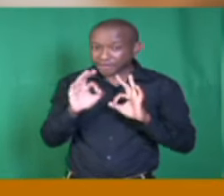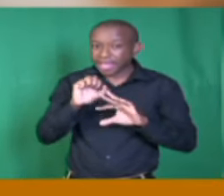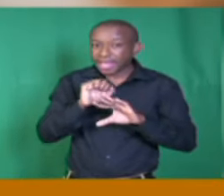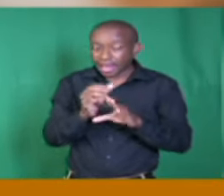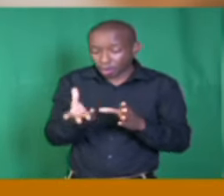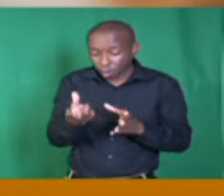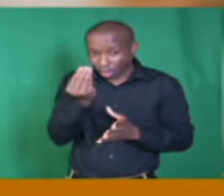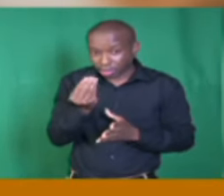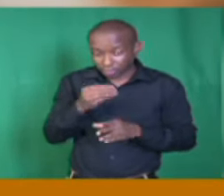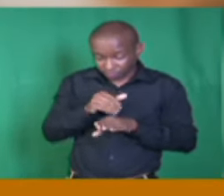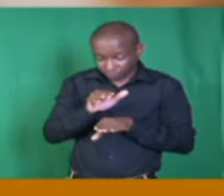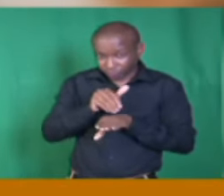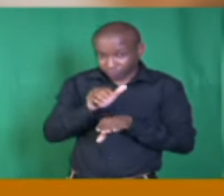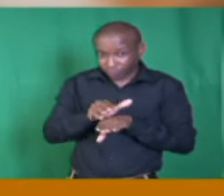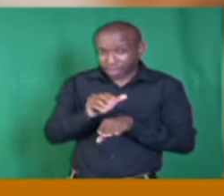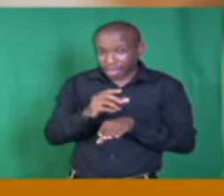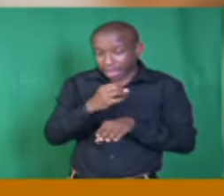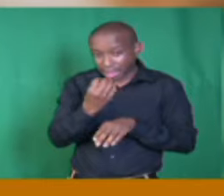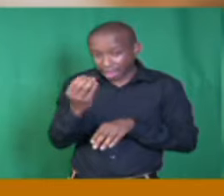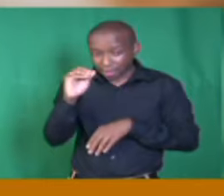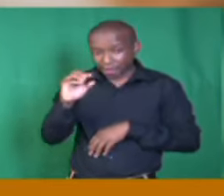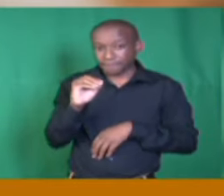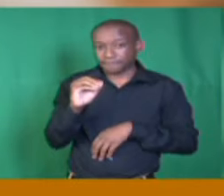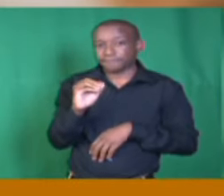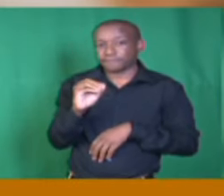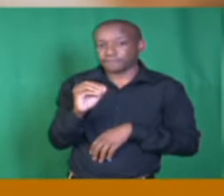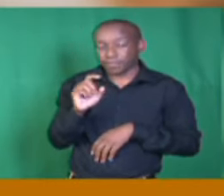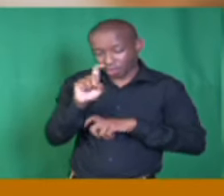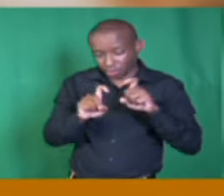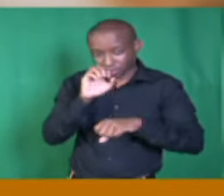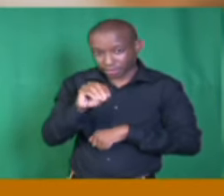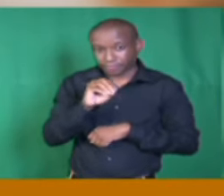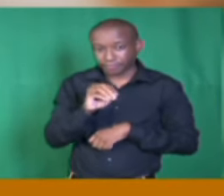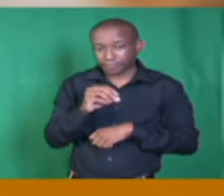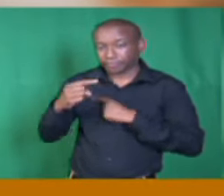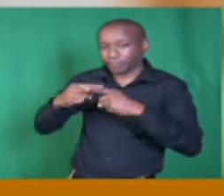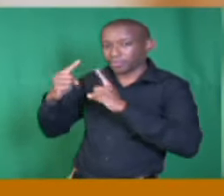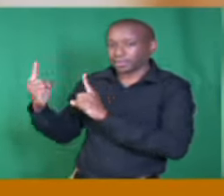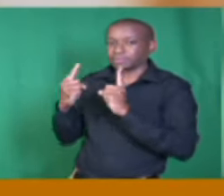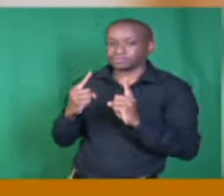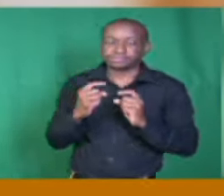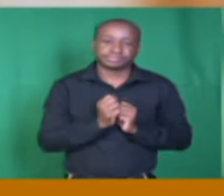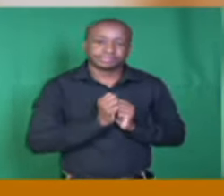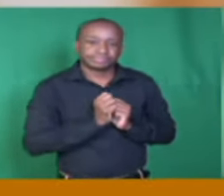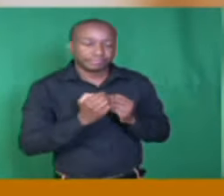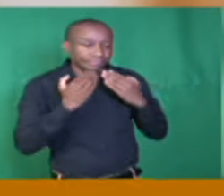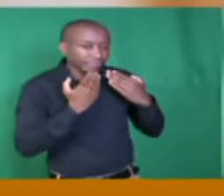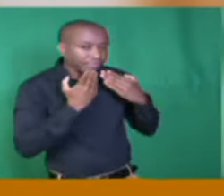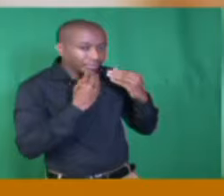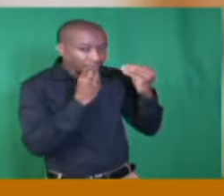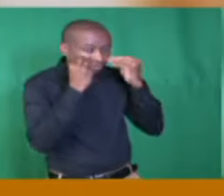WhatsApp number, which pops up from time to time. Nomfundo, Ngos, it's over to you. Thank you,